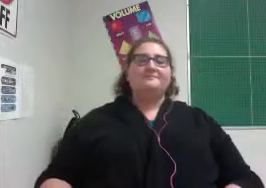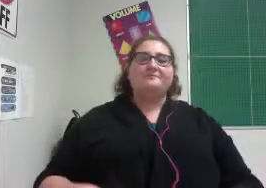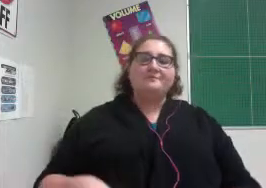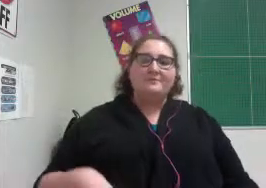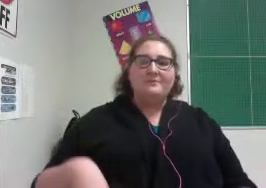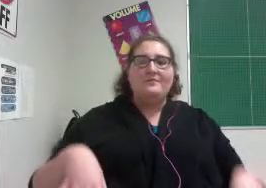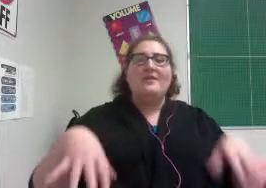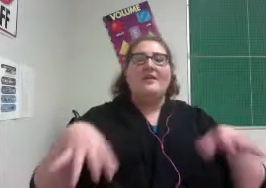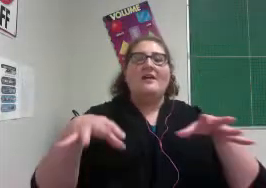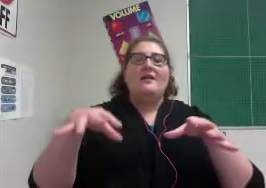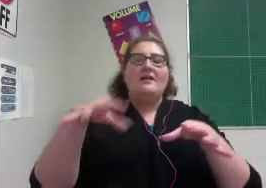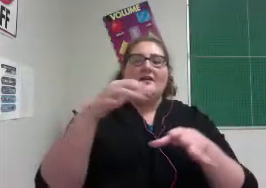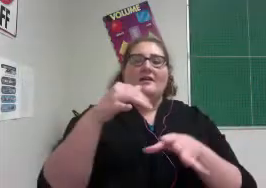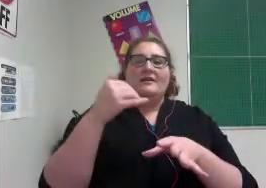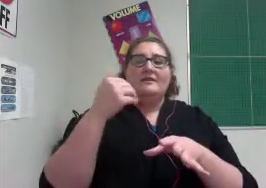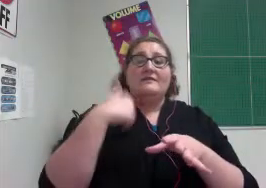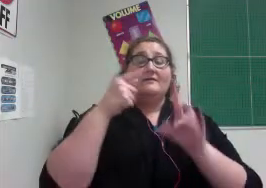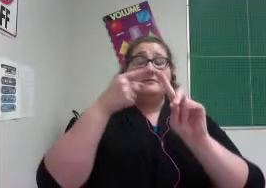Conditional statements.